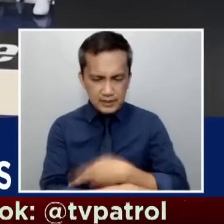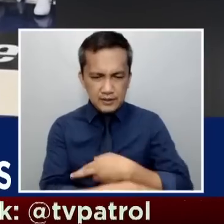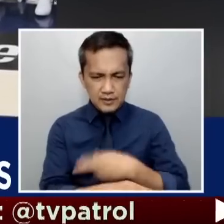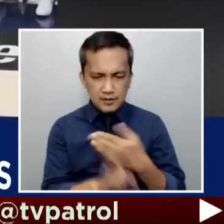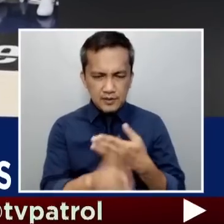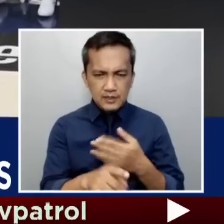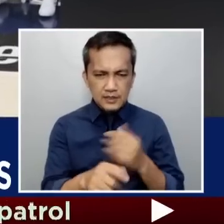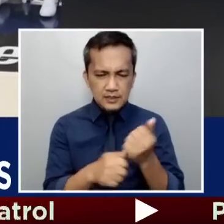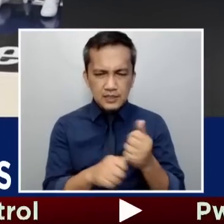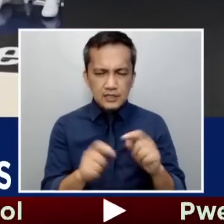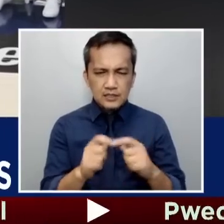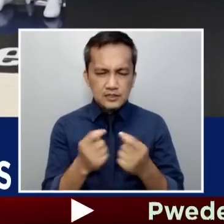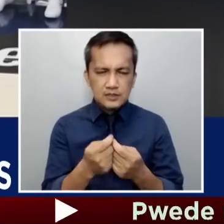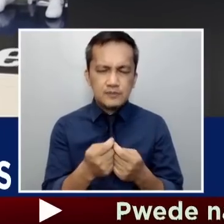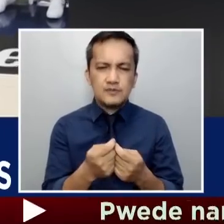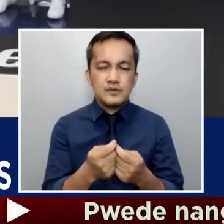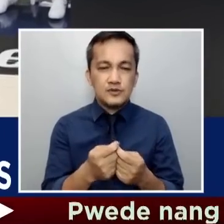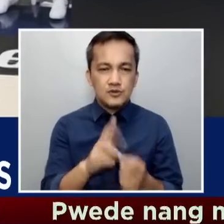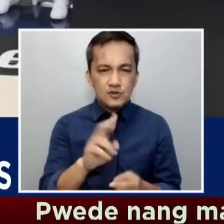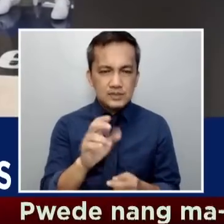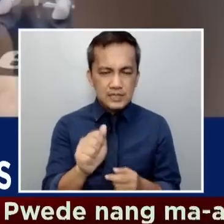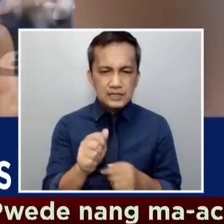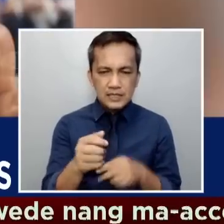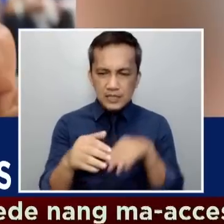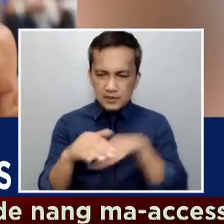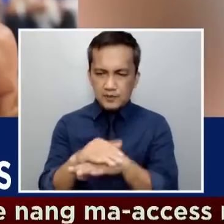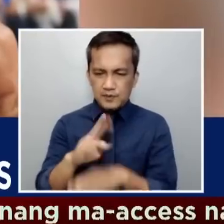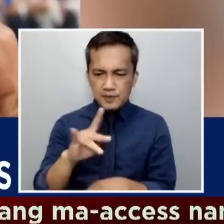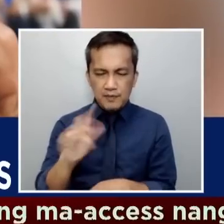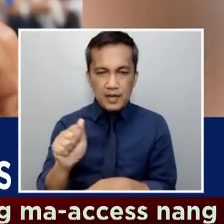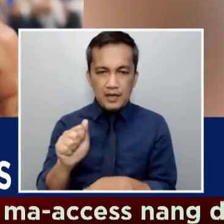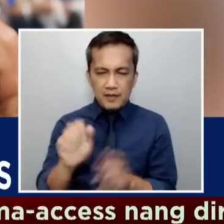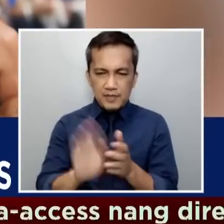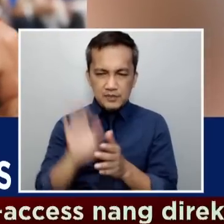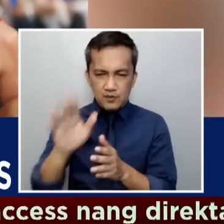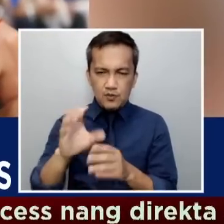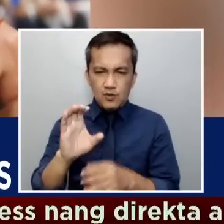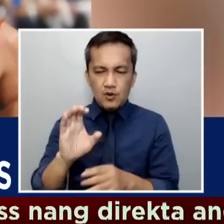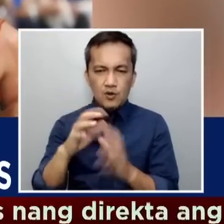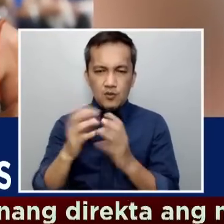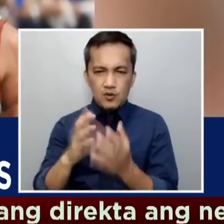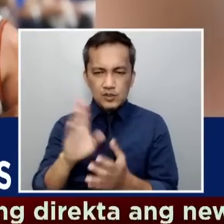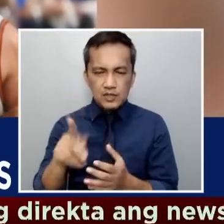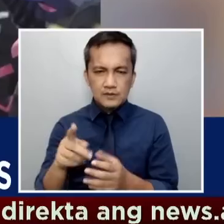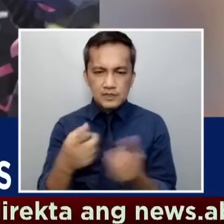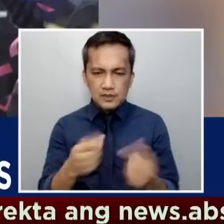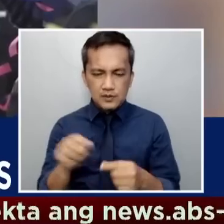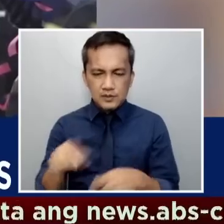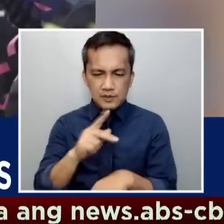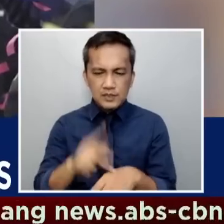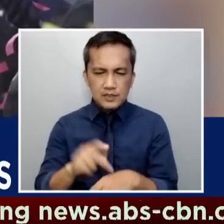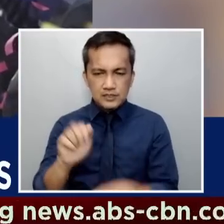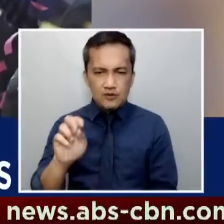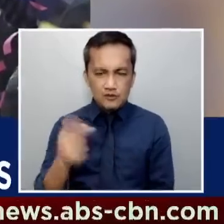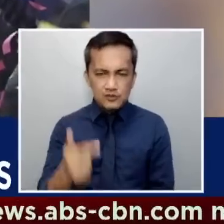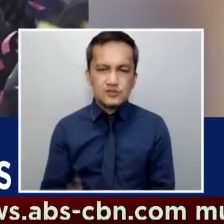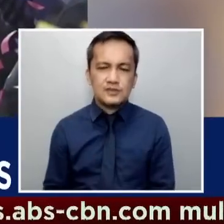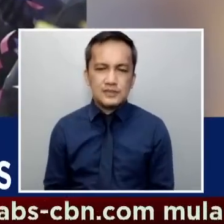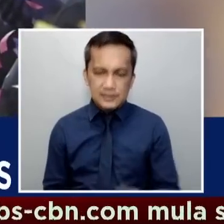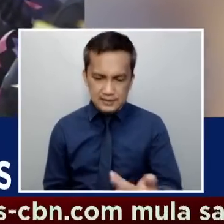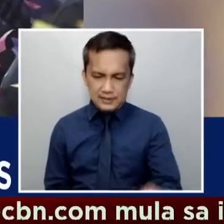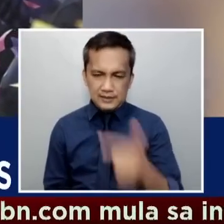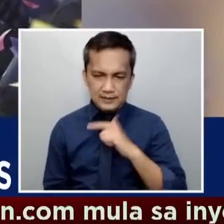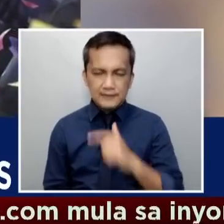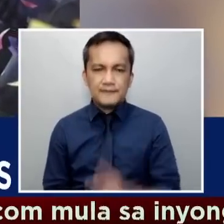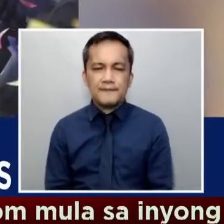Team USA. Nasa sabak sa FIBA Basketball World Cup na gaganapin sa Pilipinas sa darating na Agosto. TJ Manotok,